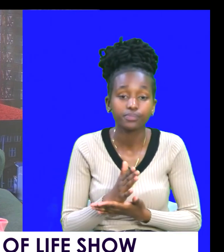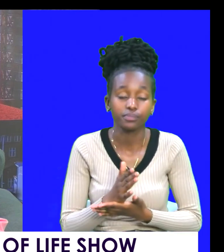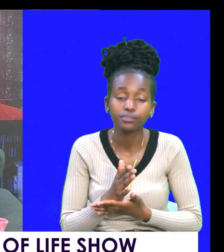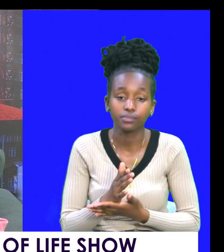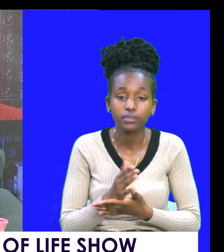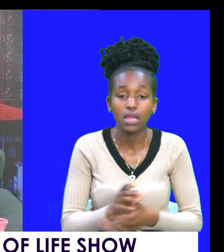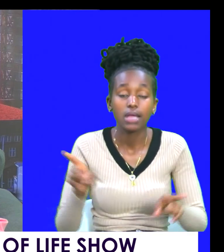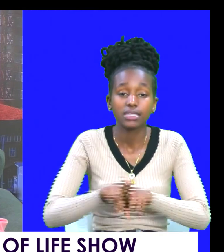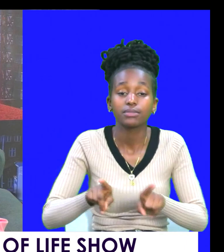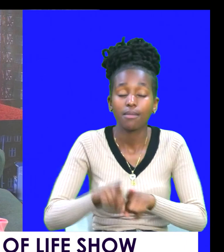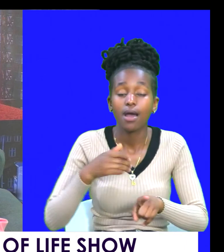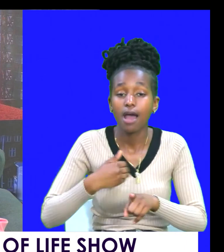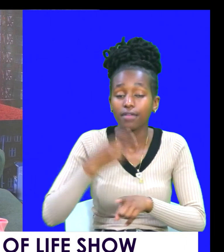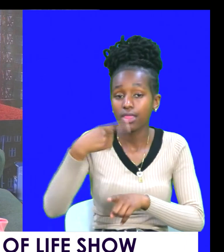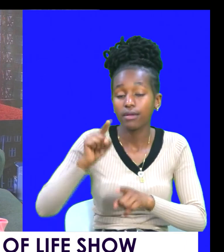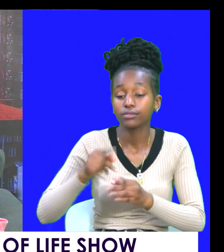and you're on the right path.